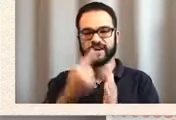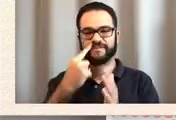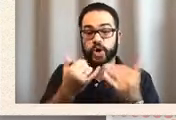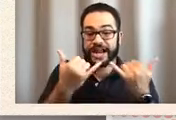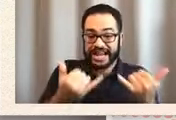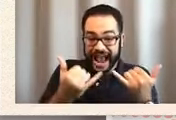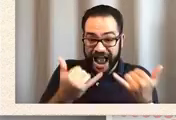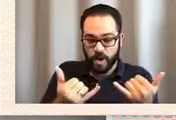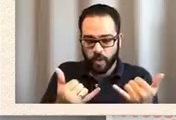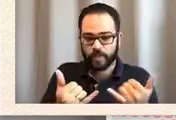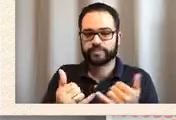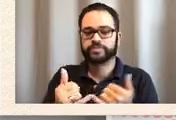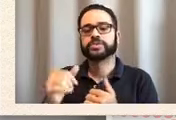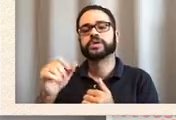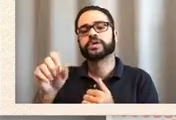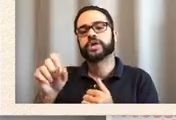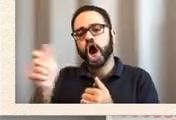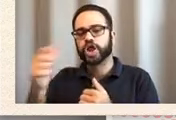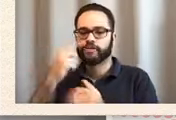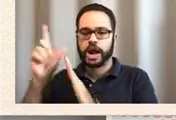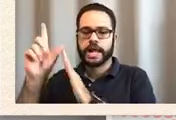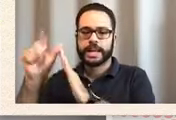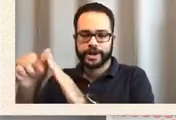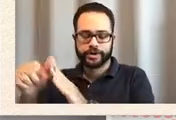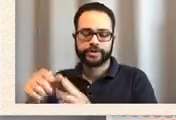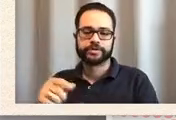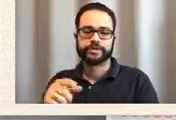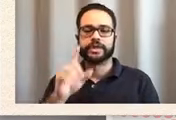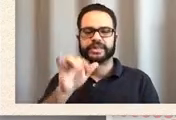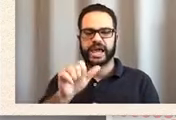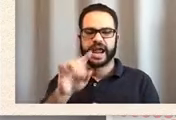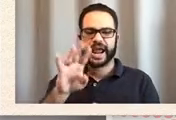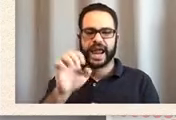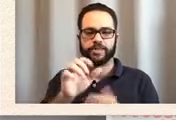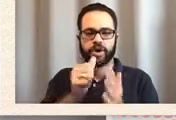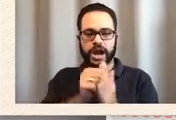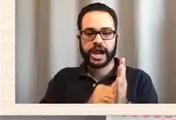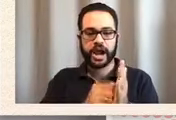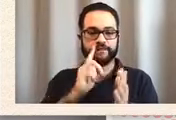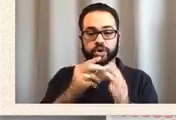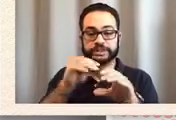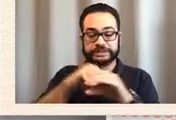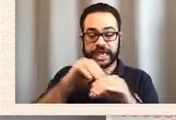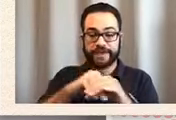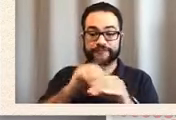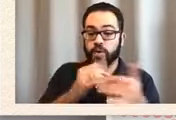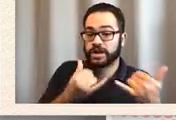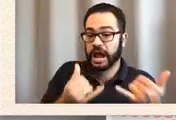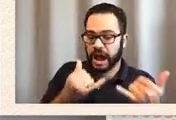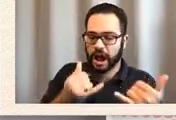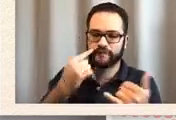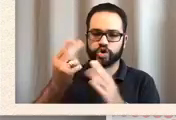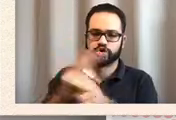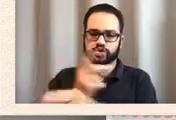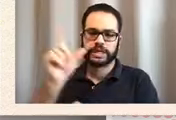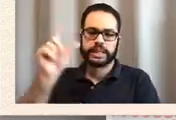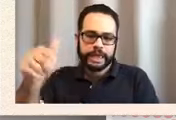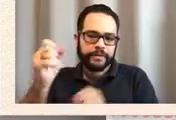month to save for whatever the future may be, an ABLE account might be right for you. So that's kind of the high level what some of the differences